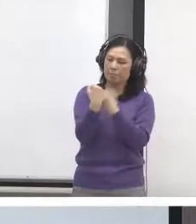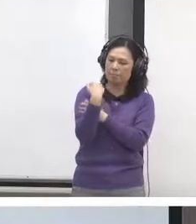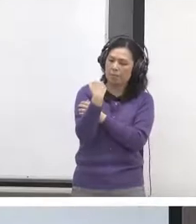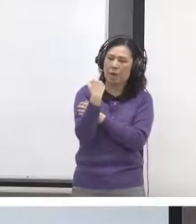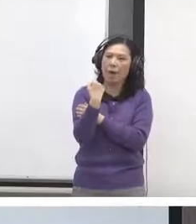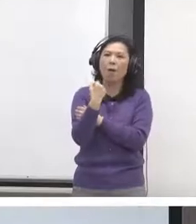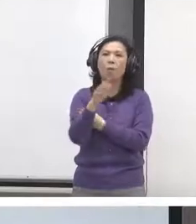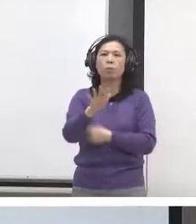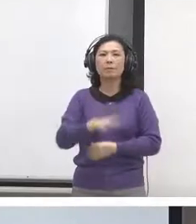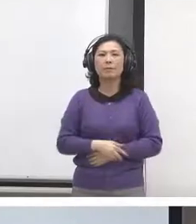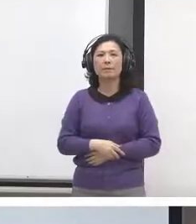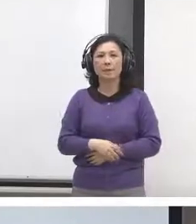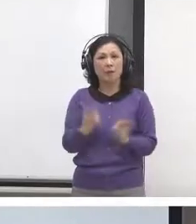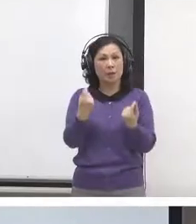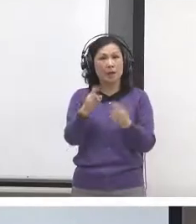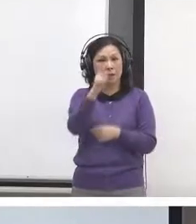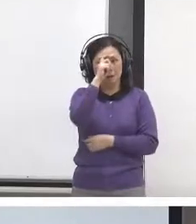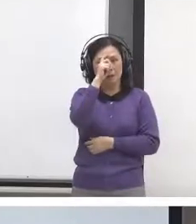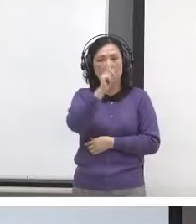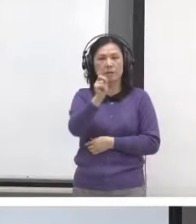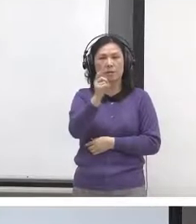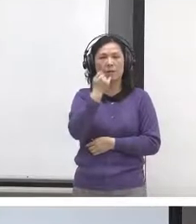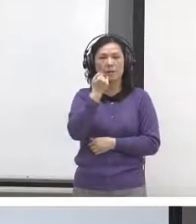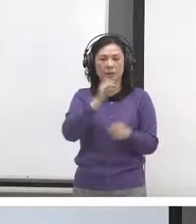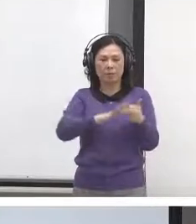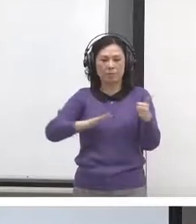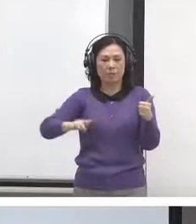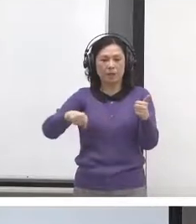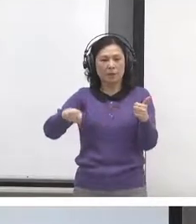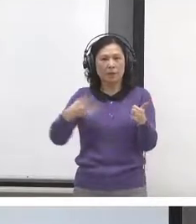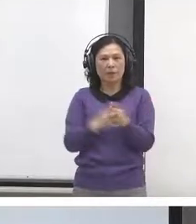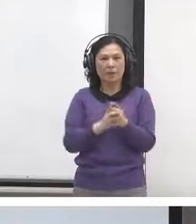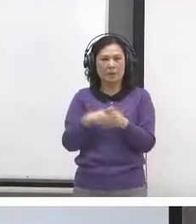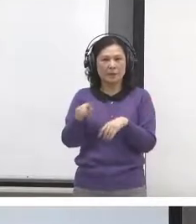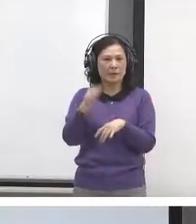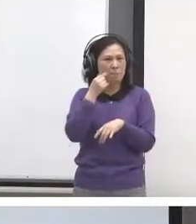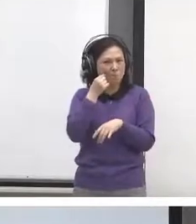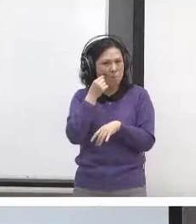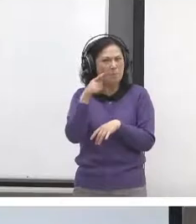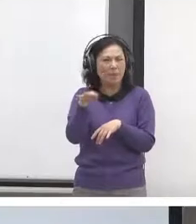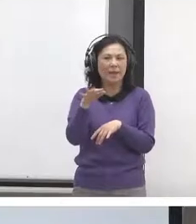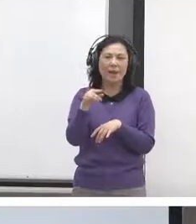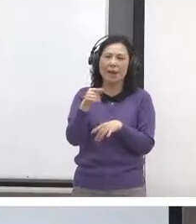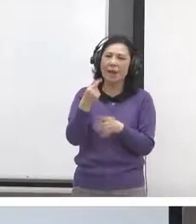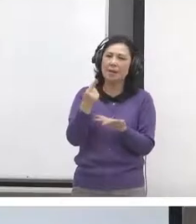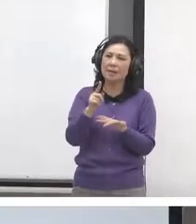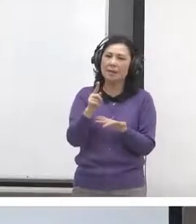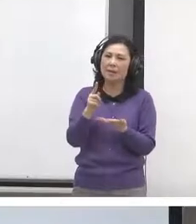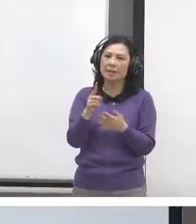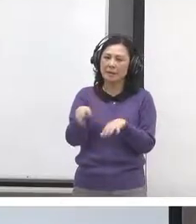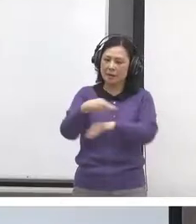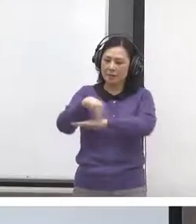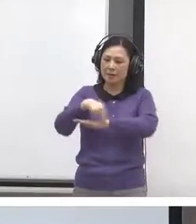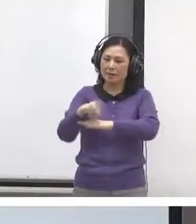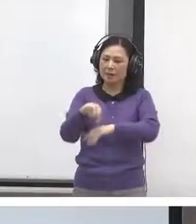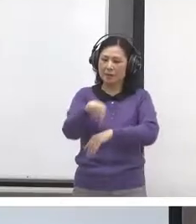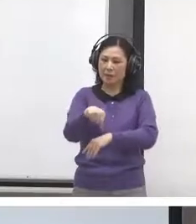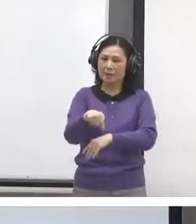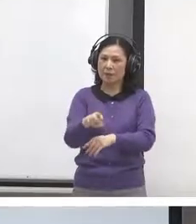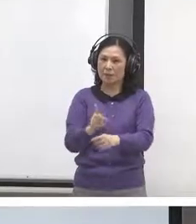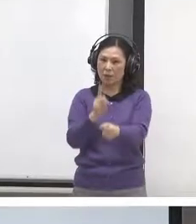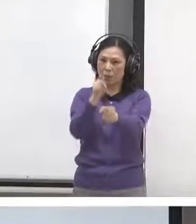more provocative and design focused communications approach to getting the word